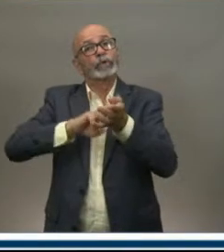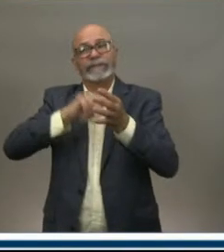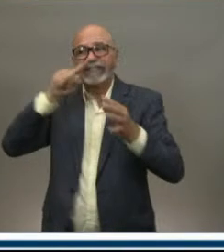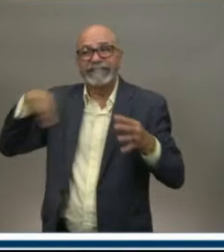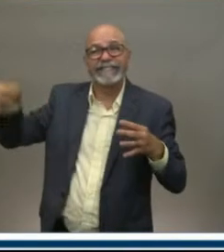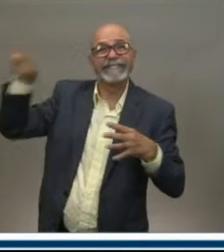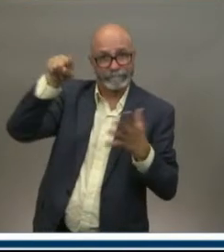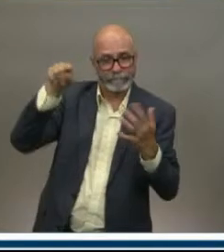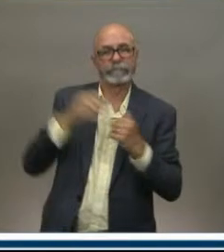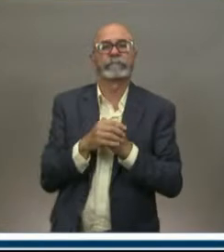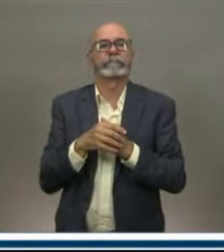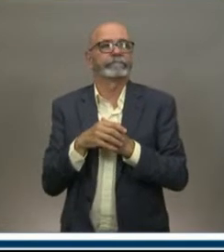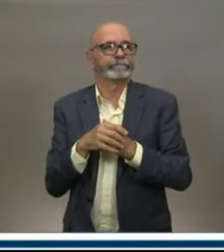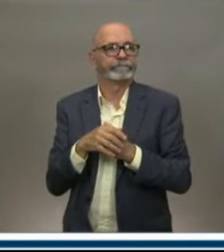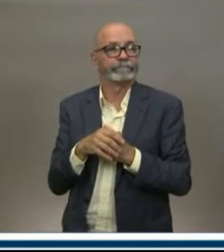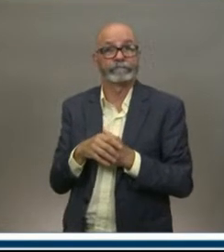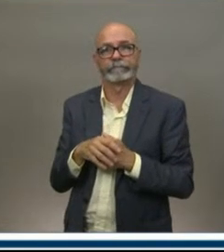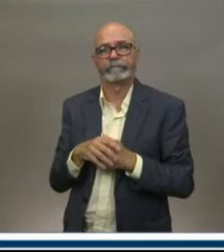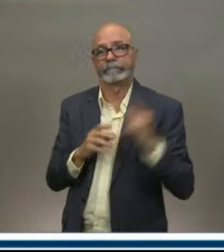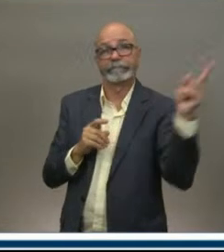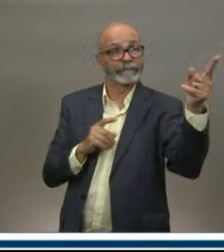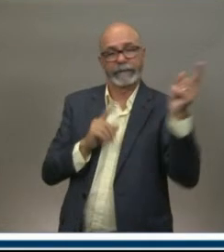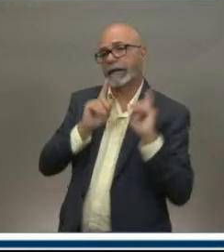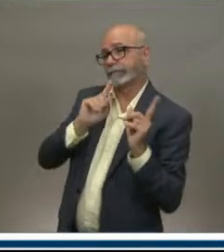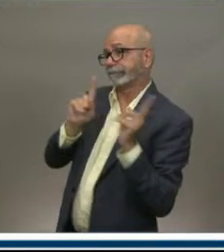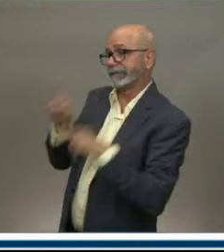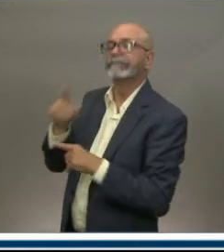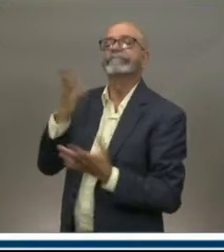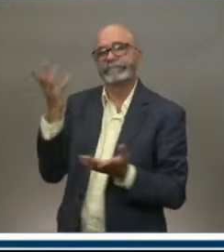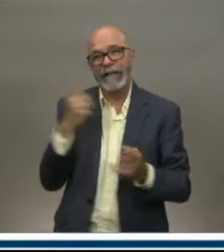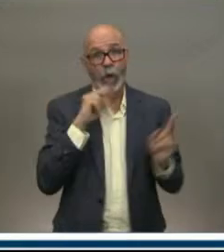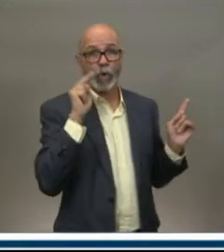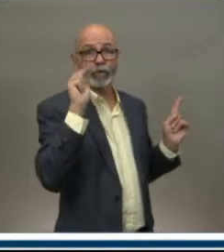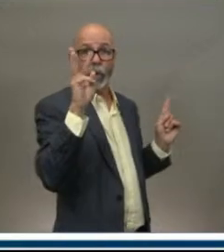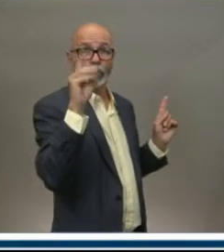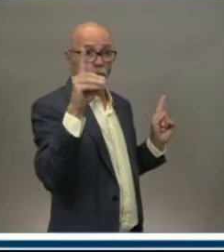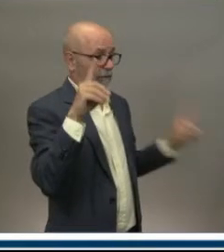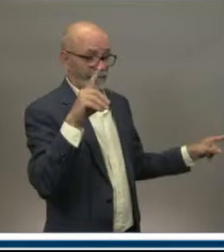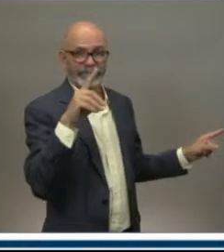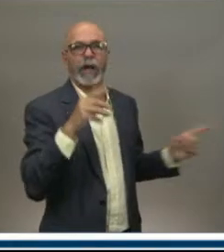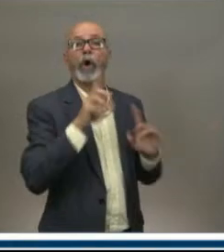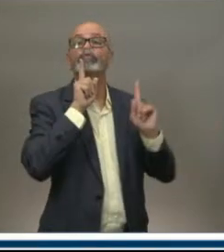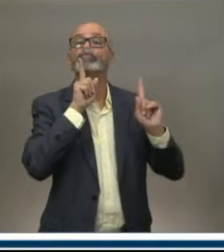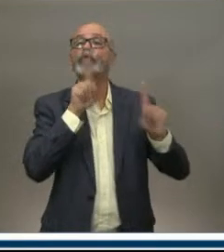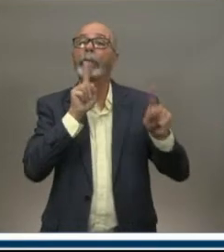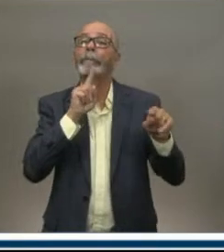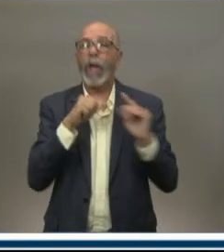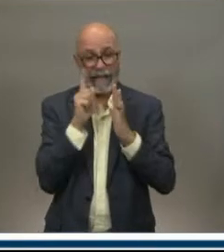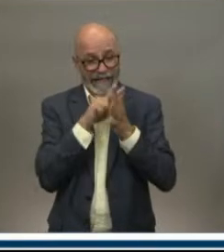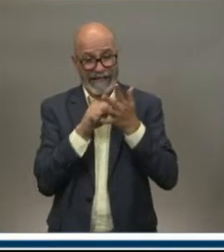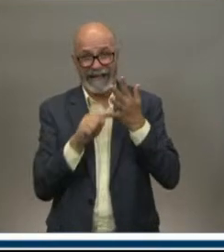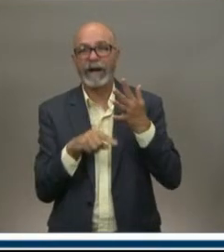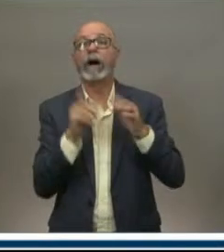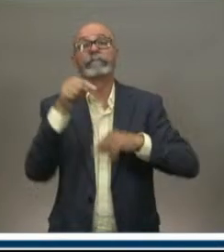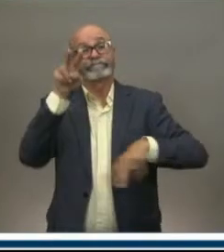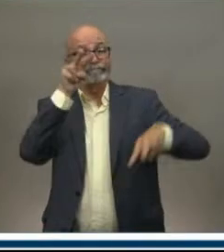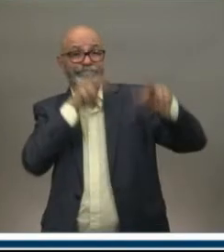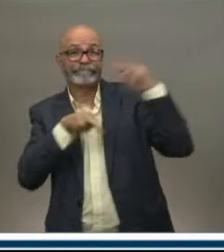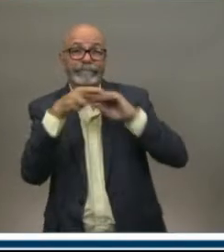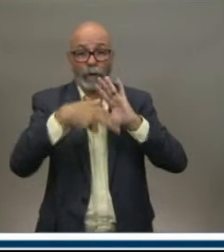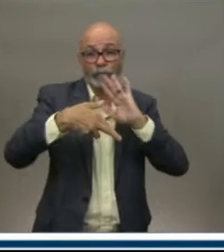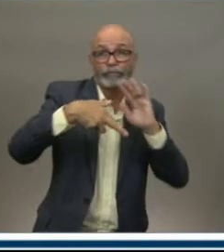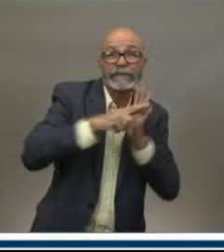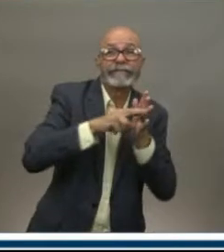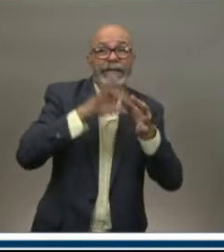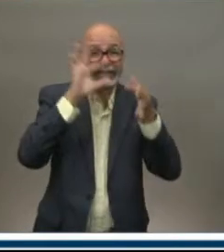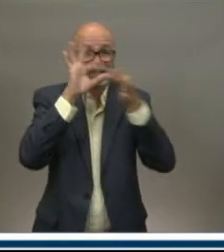report, while the review and the assessment was specific to that location and